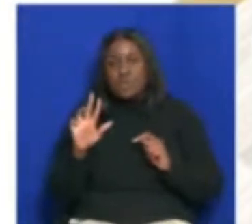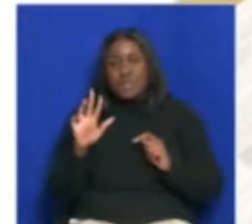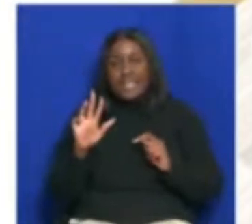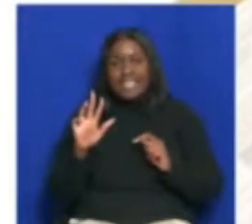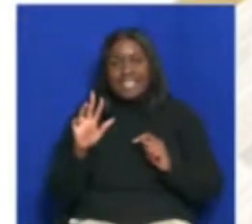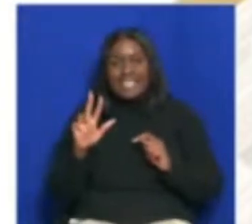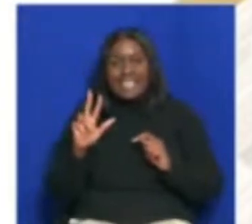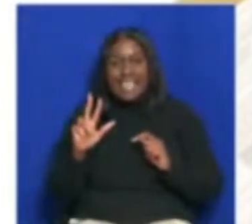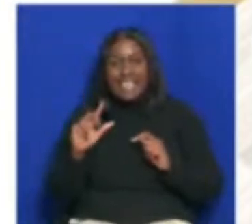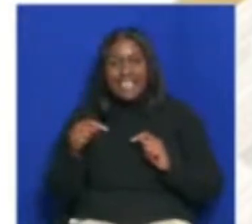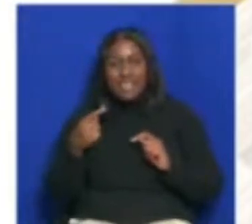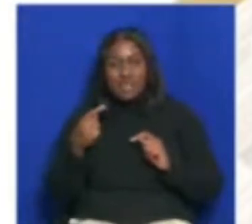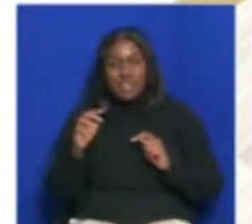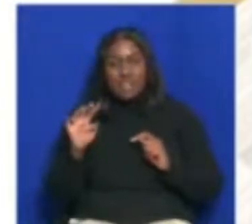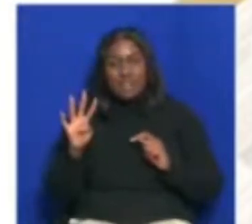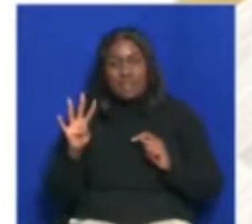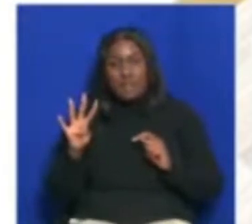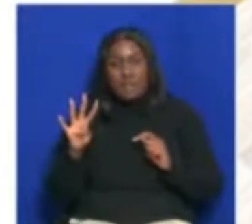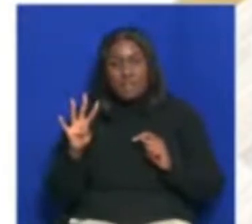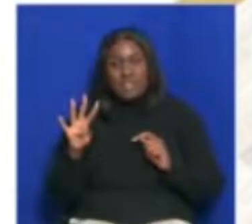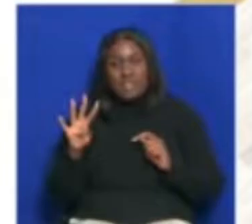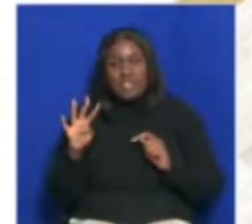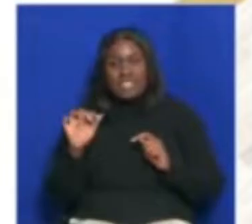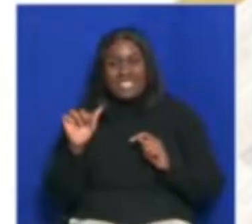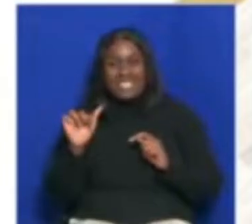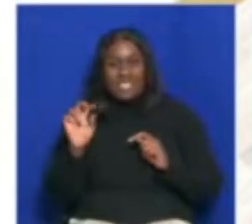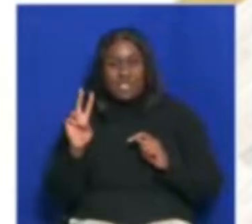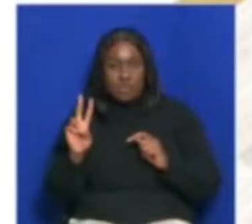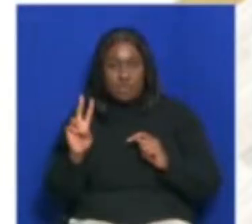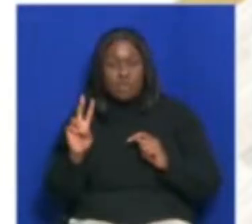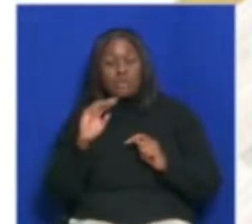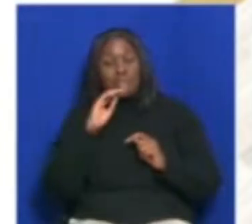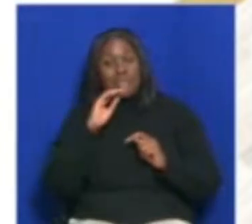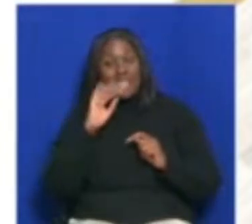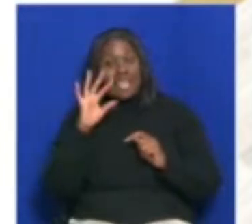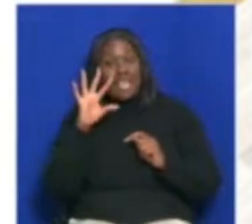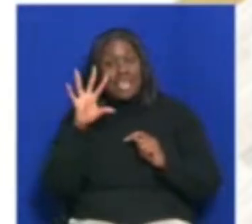298,462 is added to this amount, the aggregate is